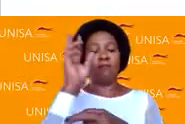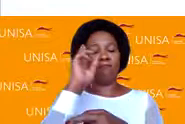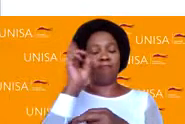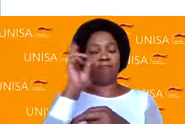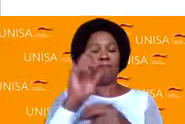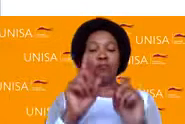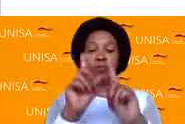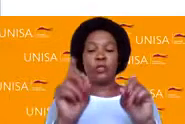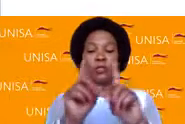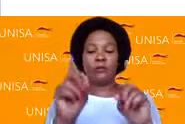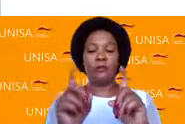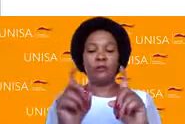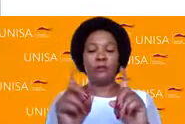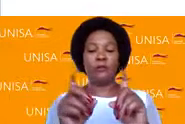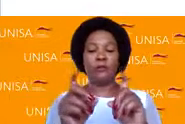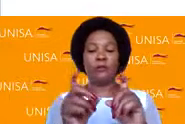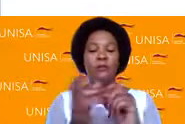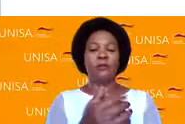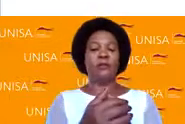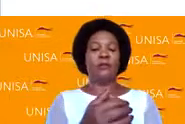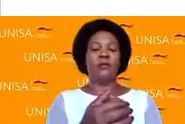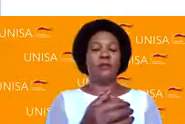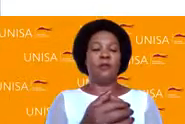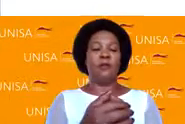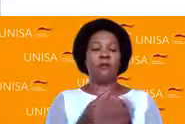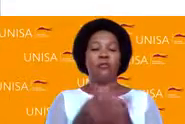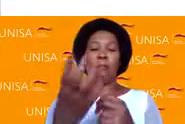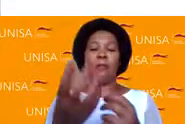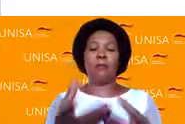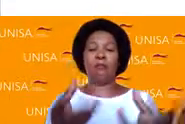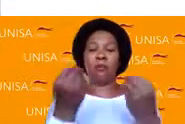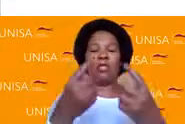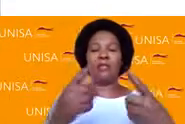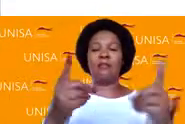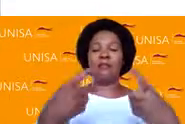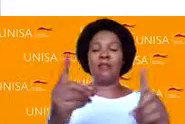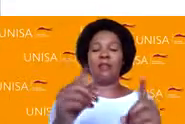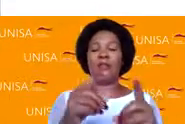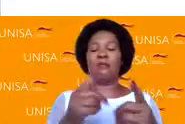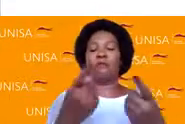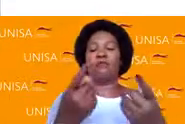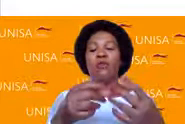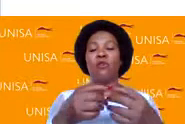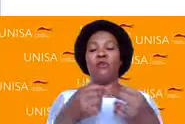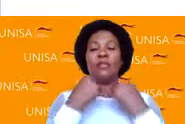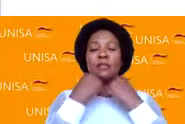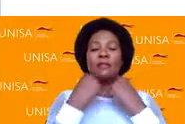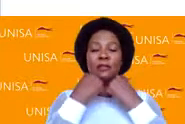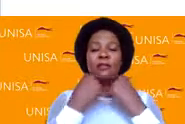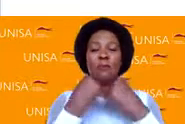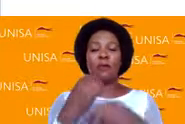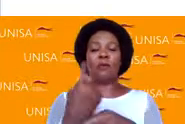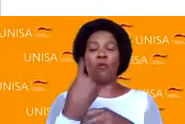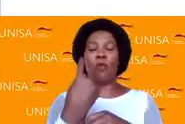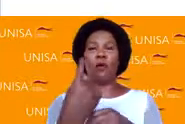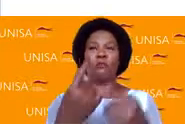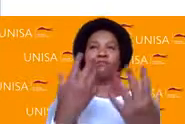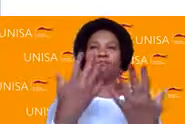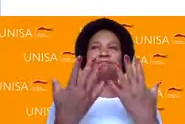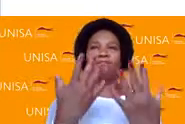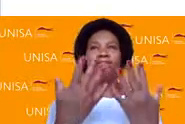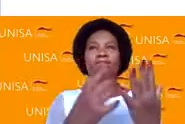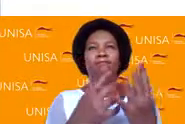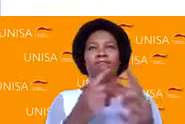quizzes, we'll get to the different types of assignments now that you might get, but one would be, for